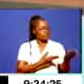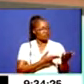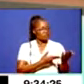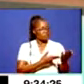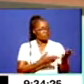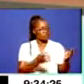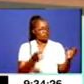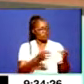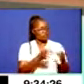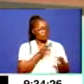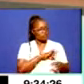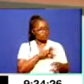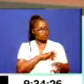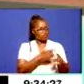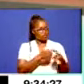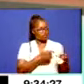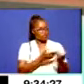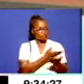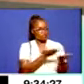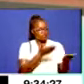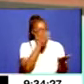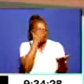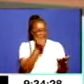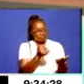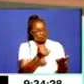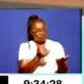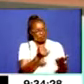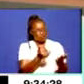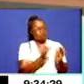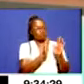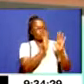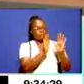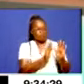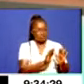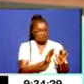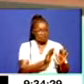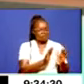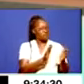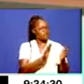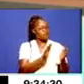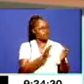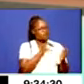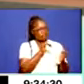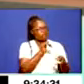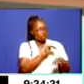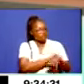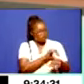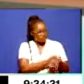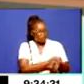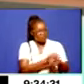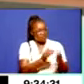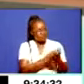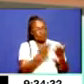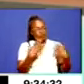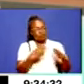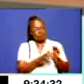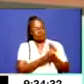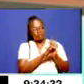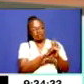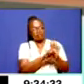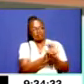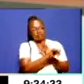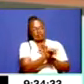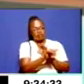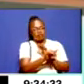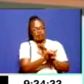companies benefited from this? Because it's a necessary evil to some people, like for example those looking